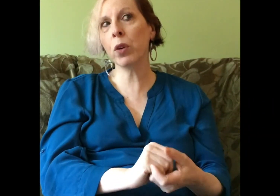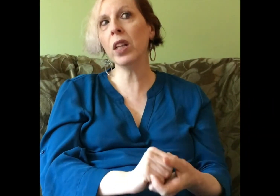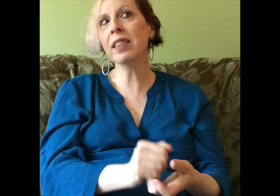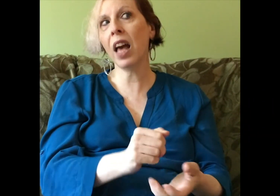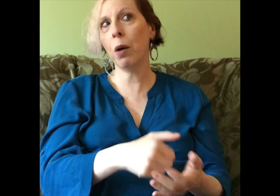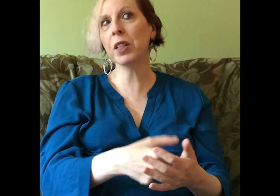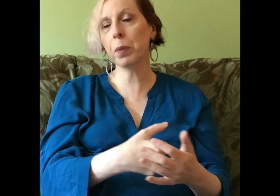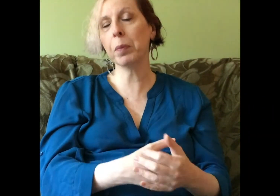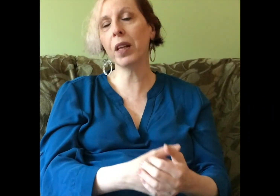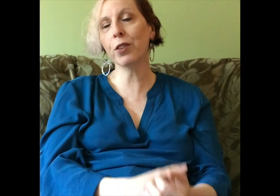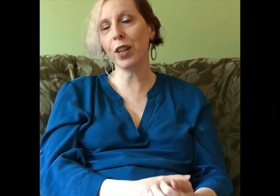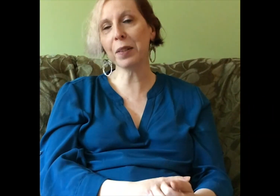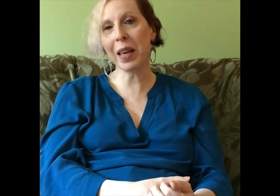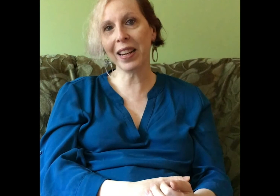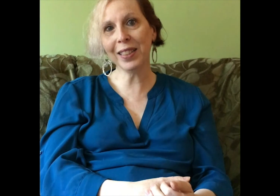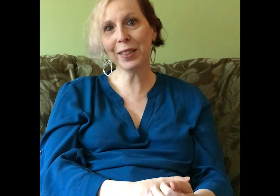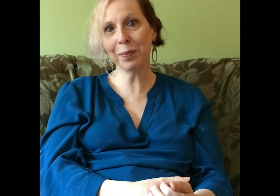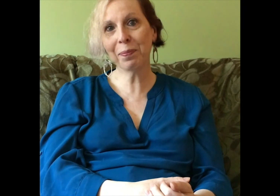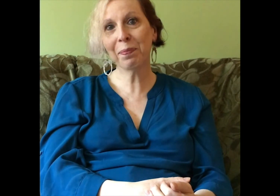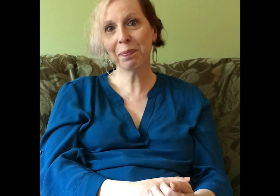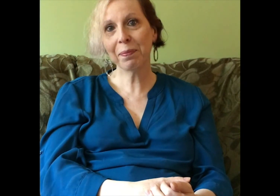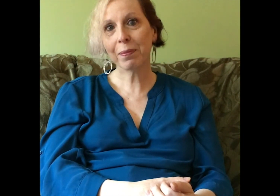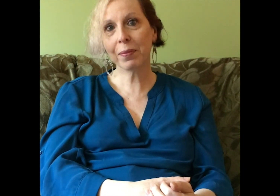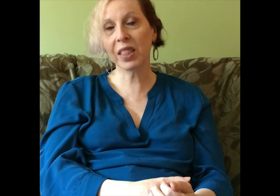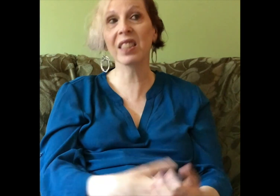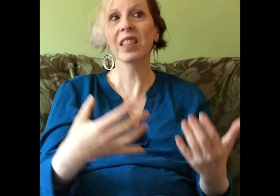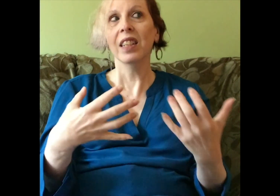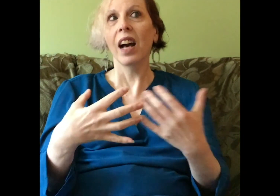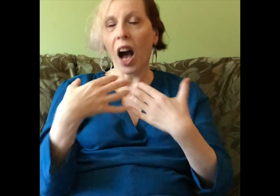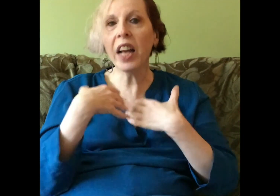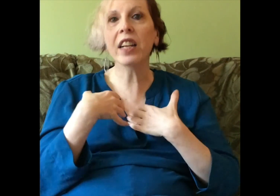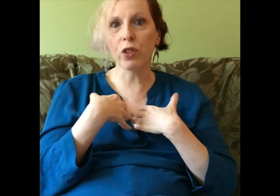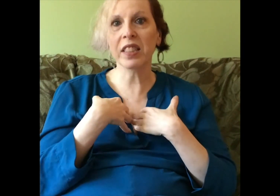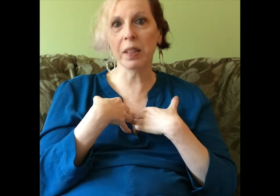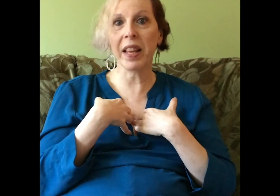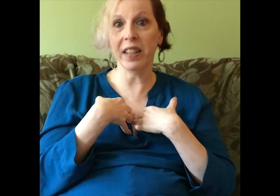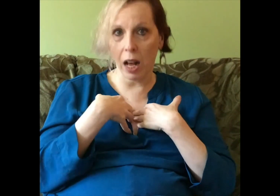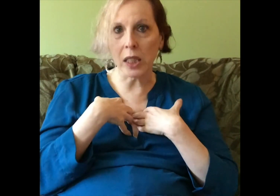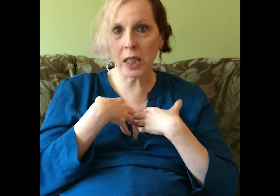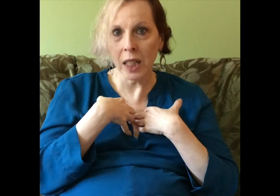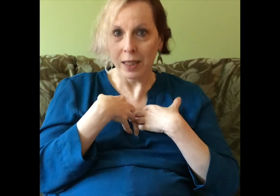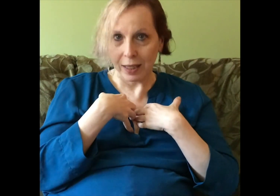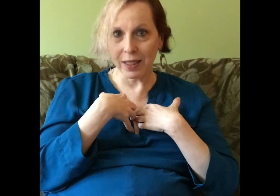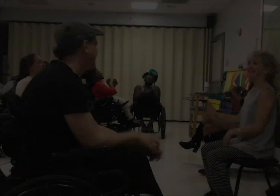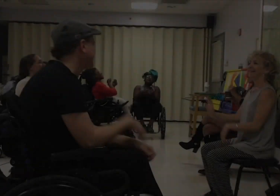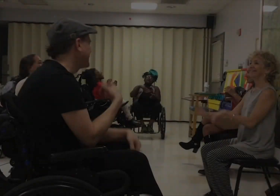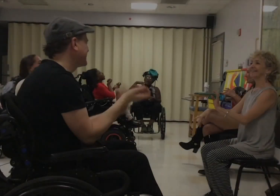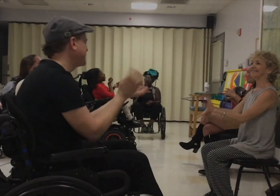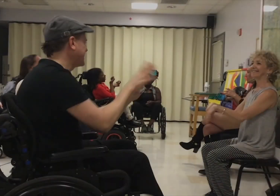Made me realize how much people underestimate us, because I underestimated us.